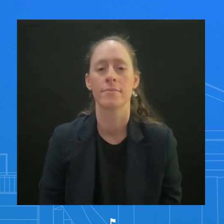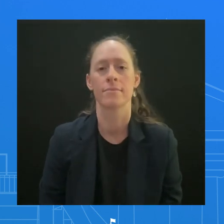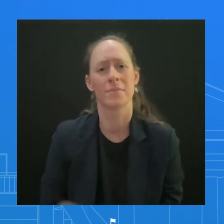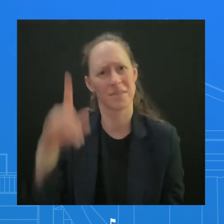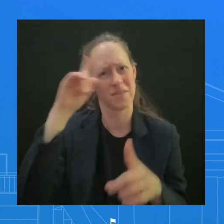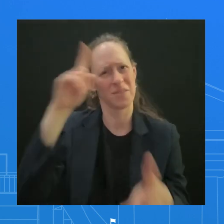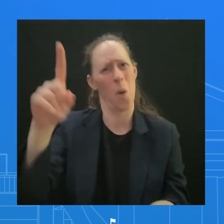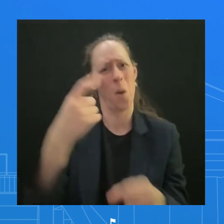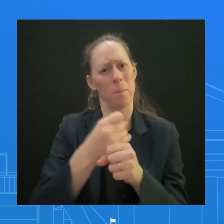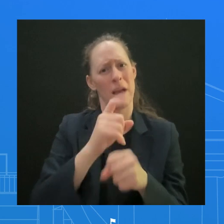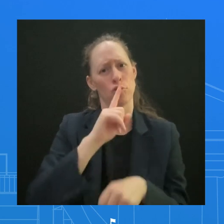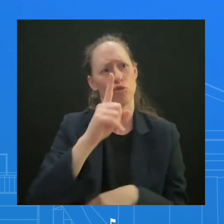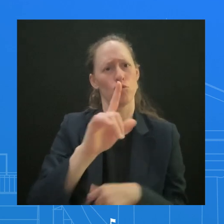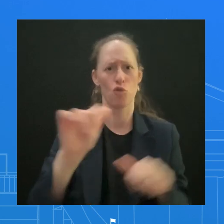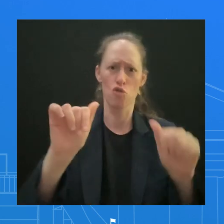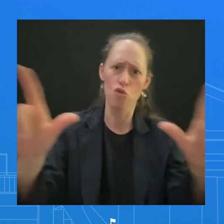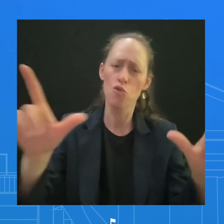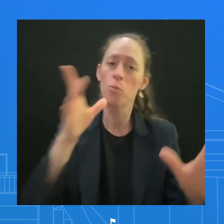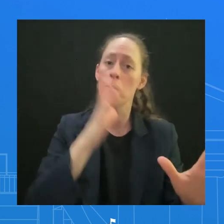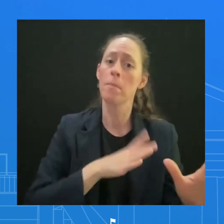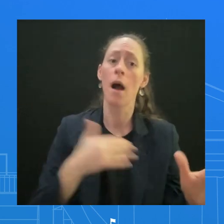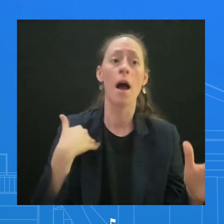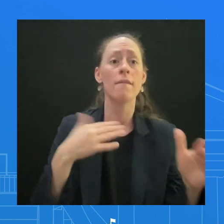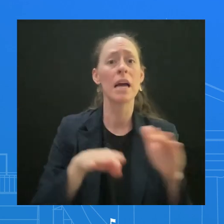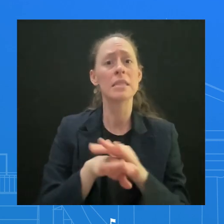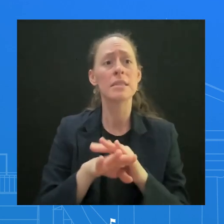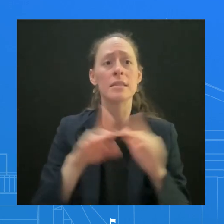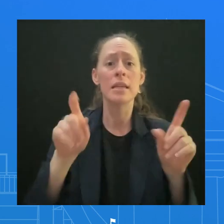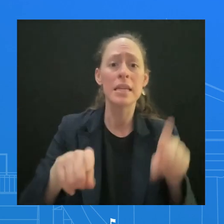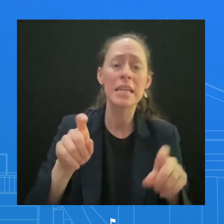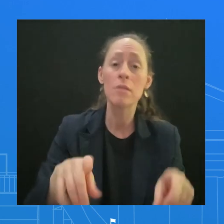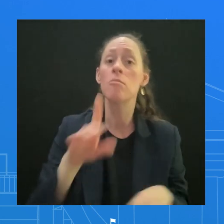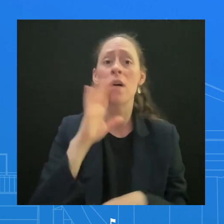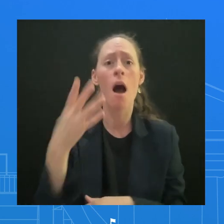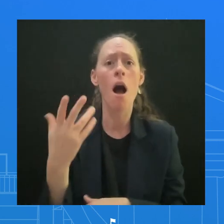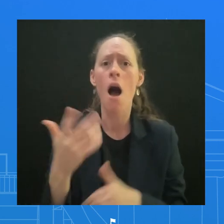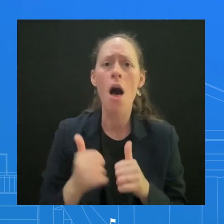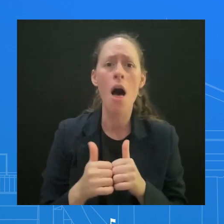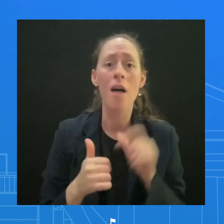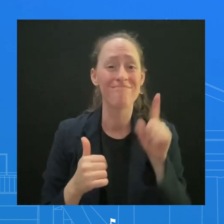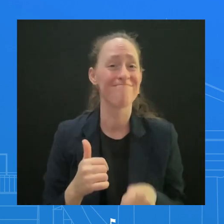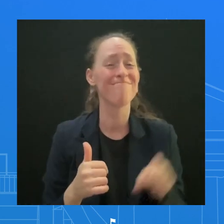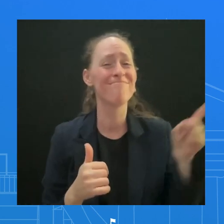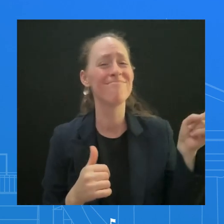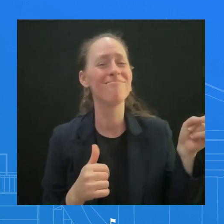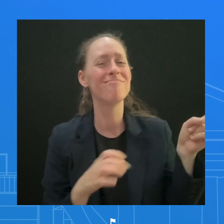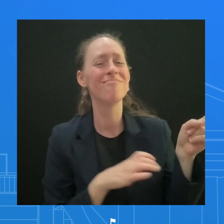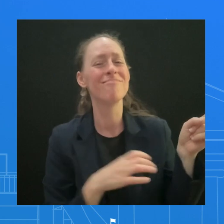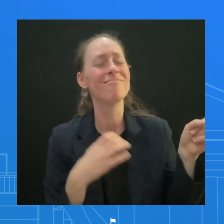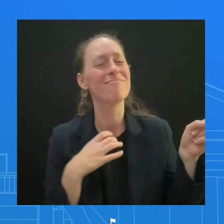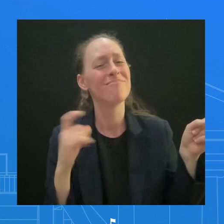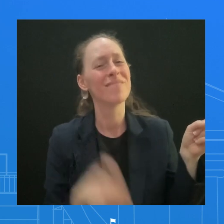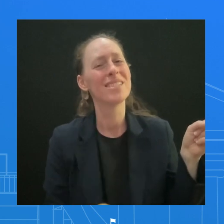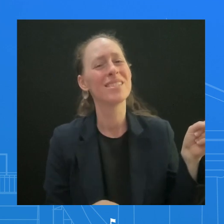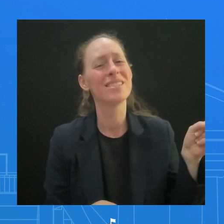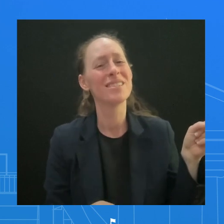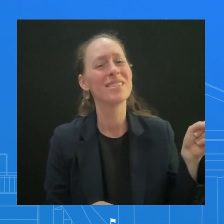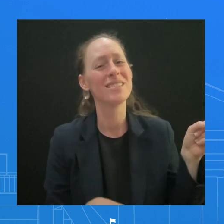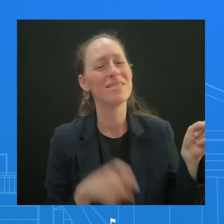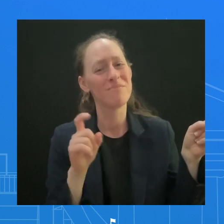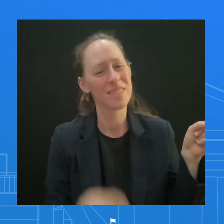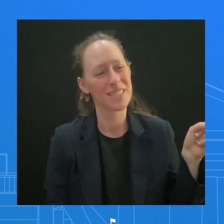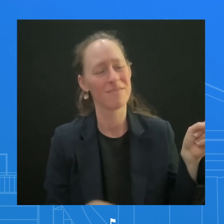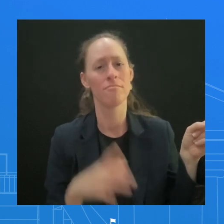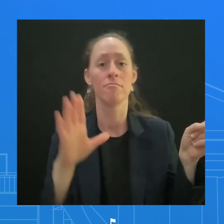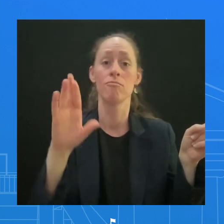is for Congress to pass a law restoring the protections of Roe. After Dobbs, the president issued